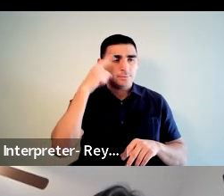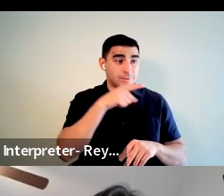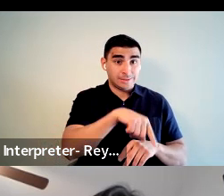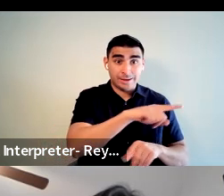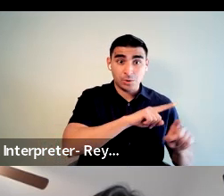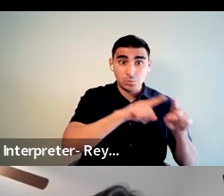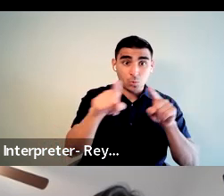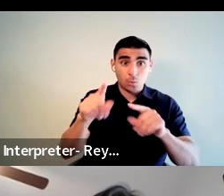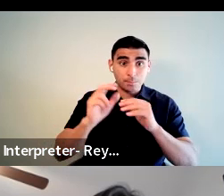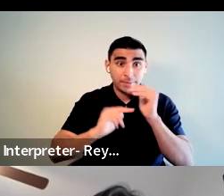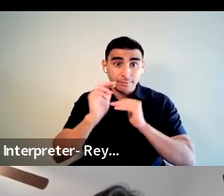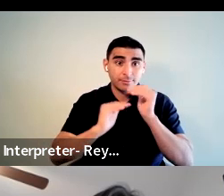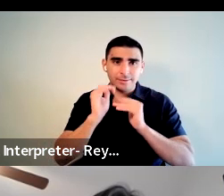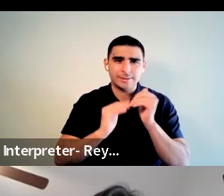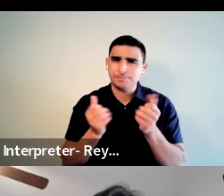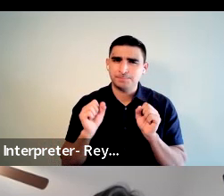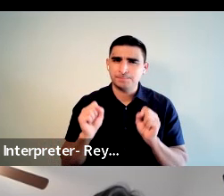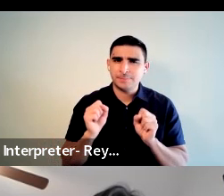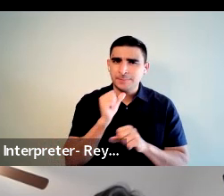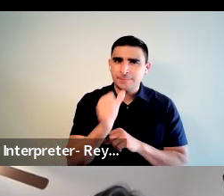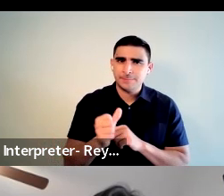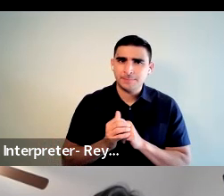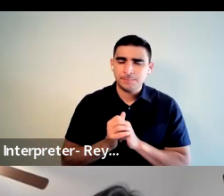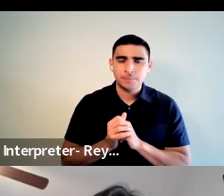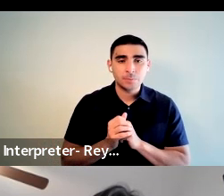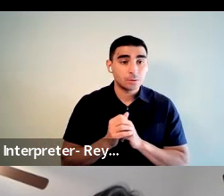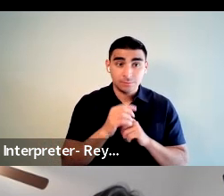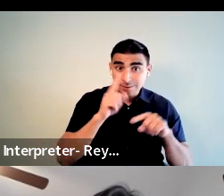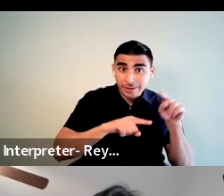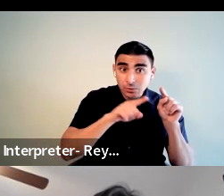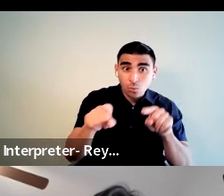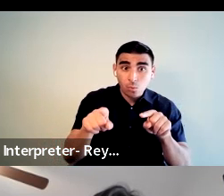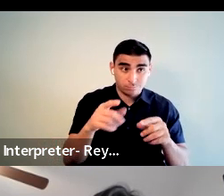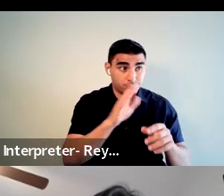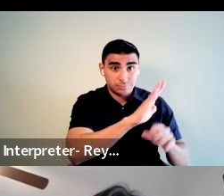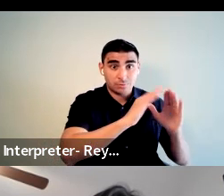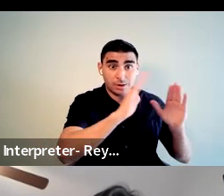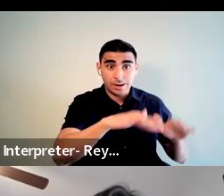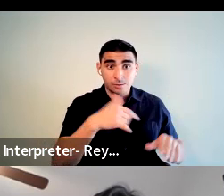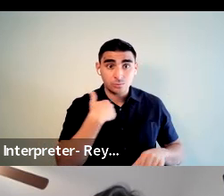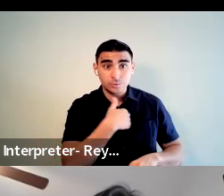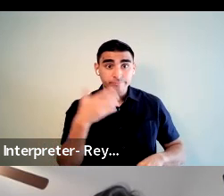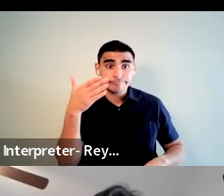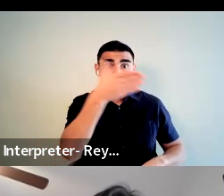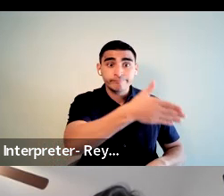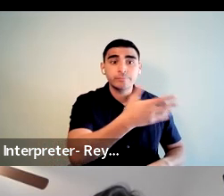mortar. So what could we do to meet those people if it has to be at their home or has to be at a